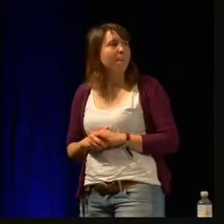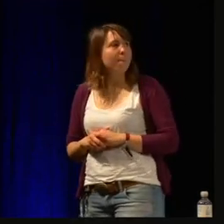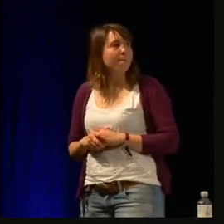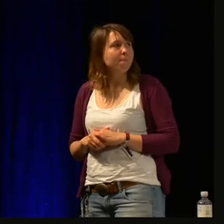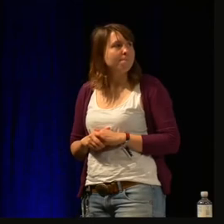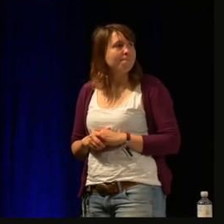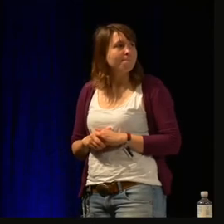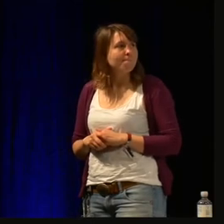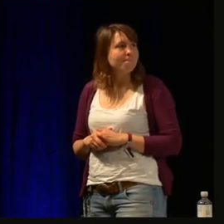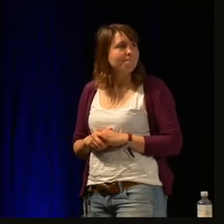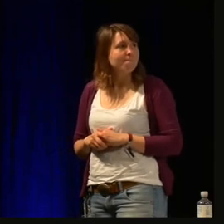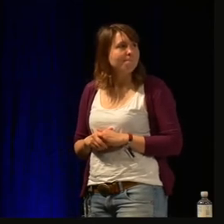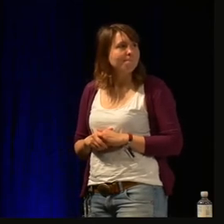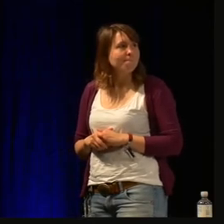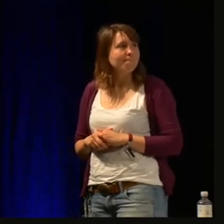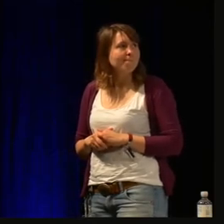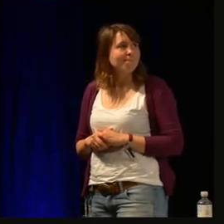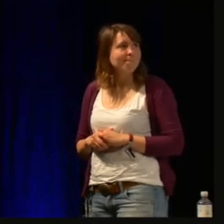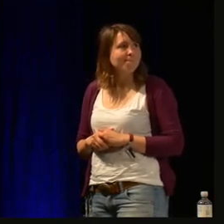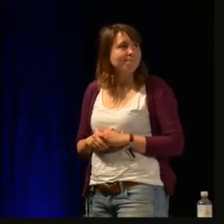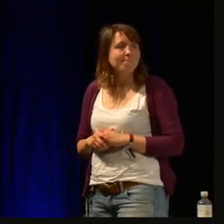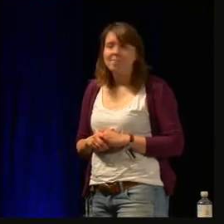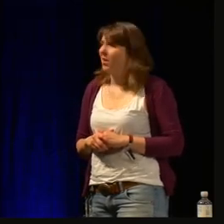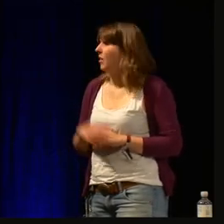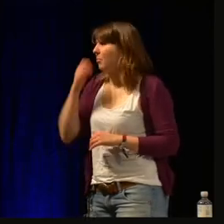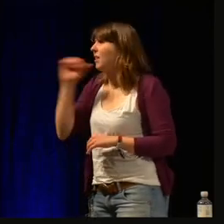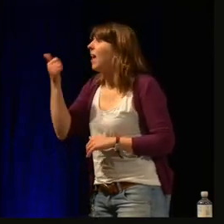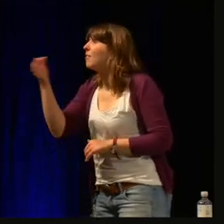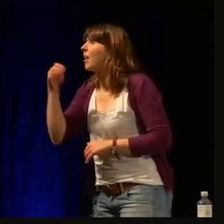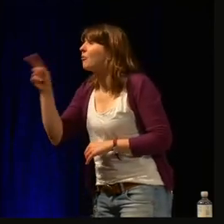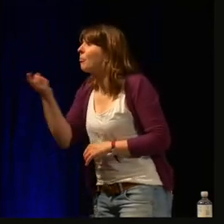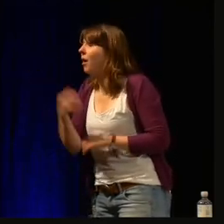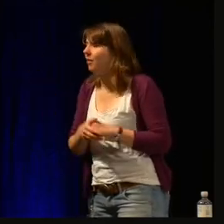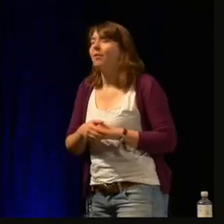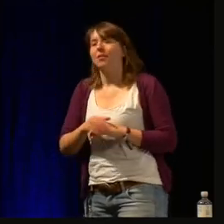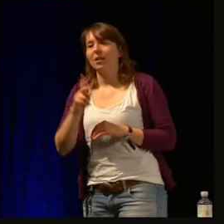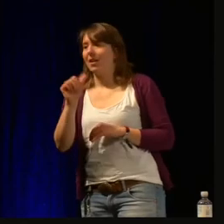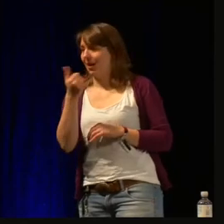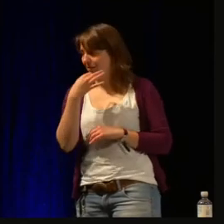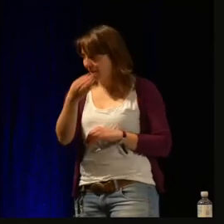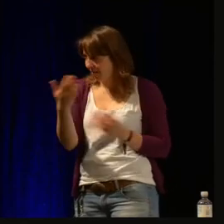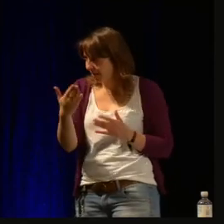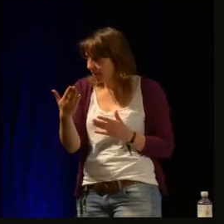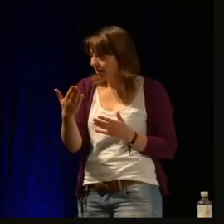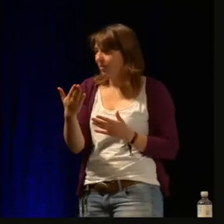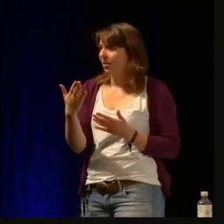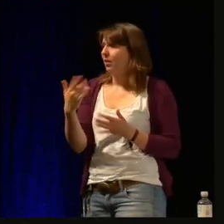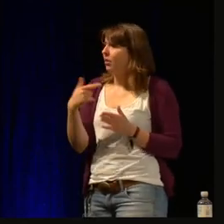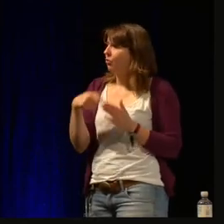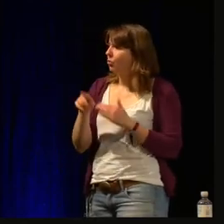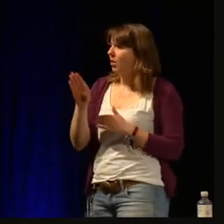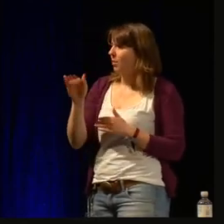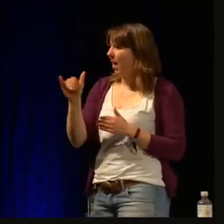strengthening and making something stronger that hasn't been there before. I forgot the first question. Please repeat it.